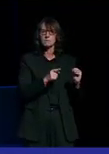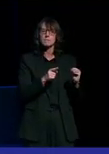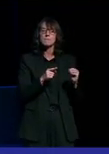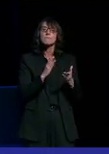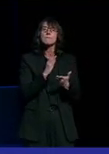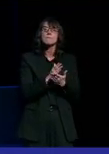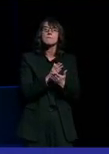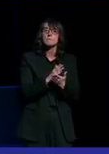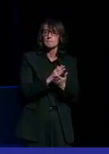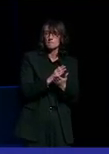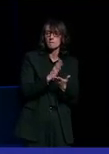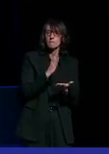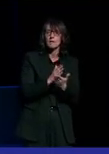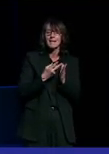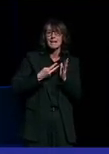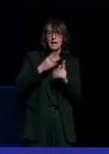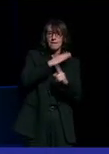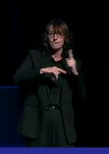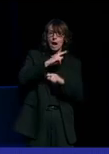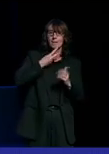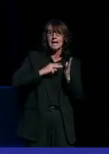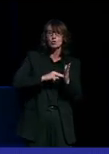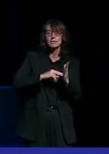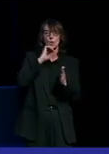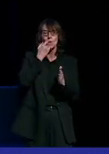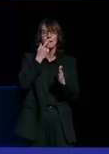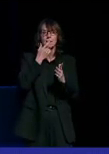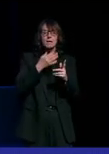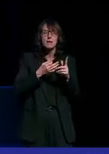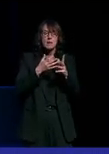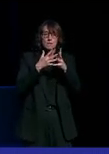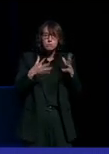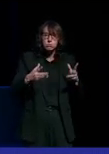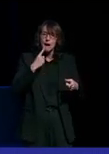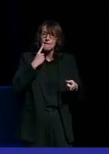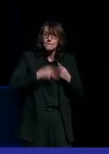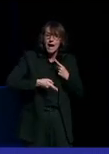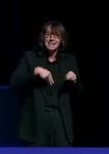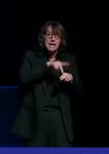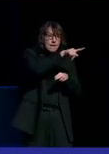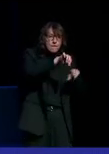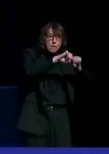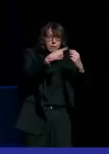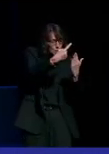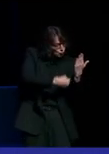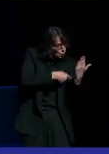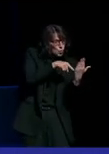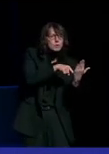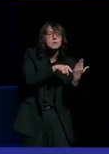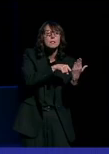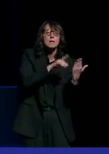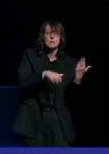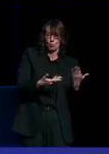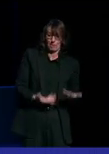the Environment Agency's maximum civil fine for each individual breach of the rules from up